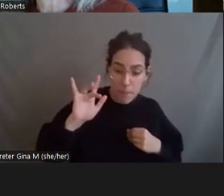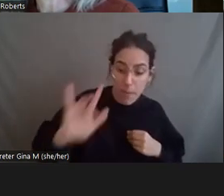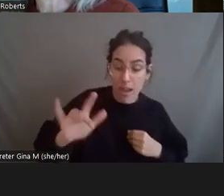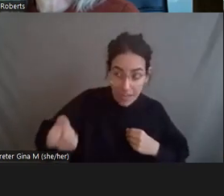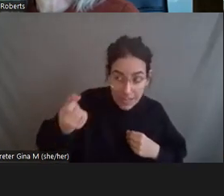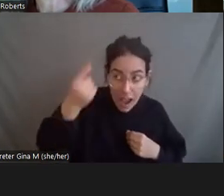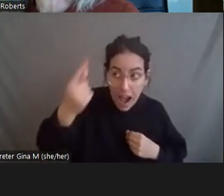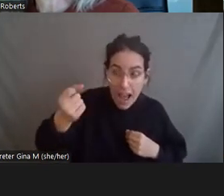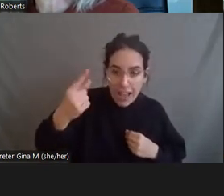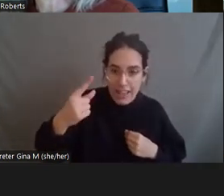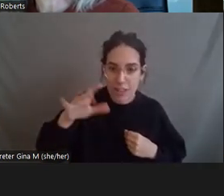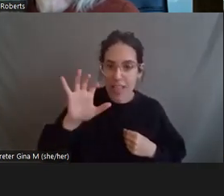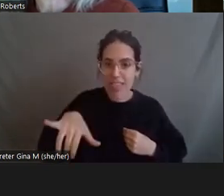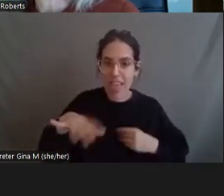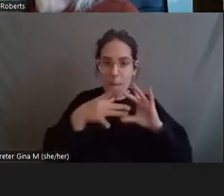my screen.